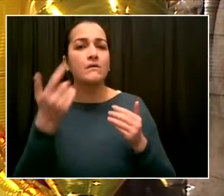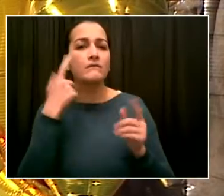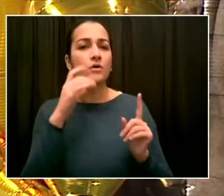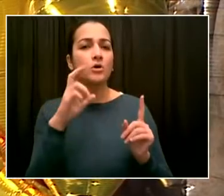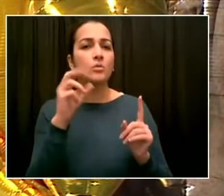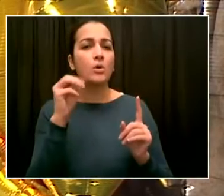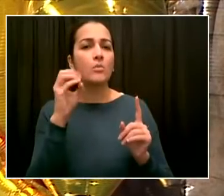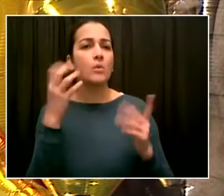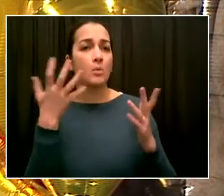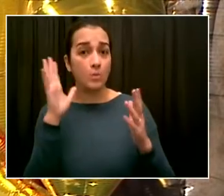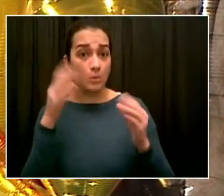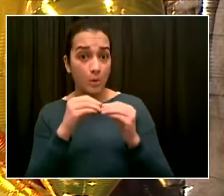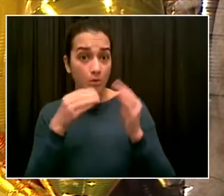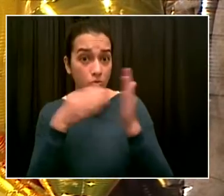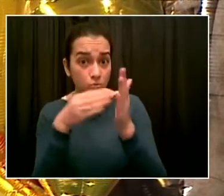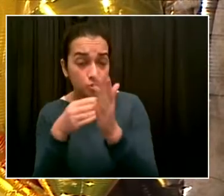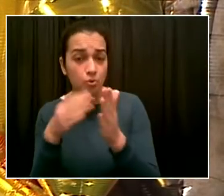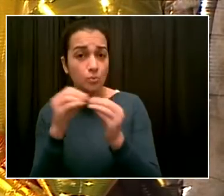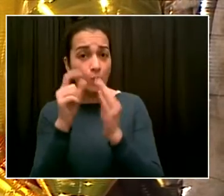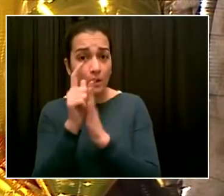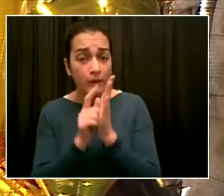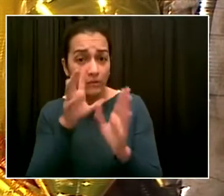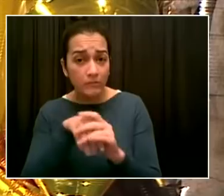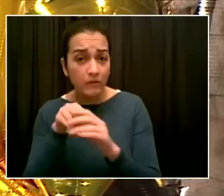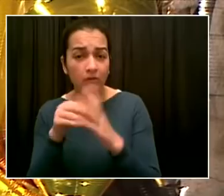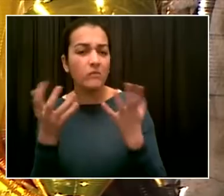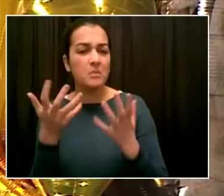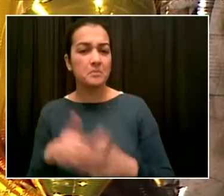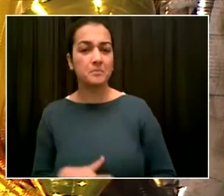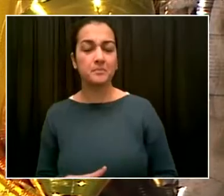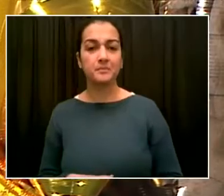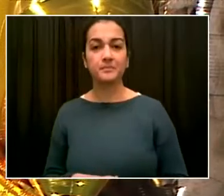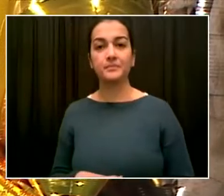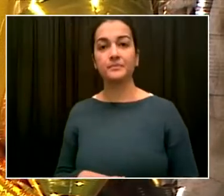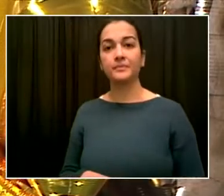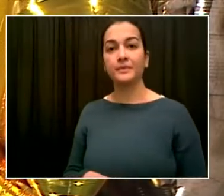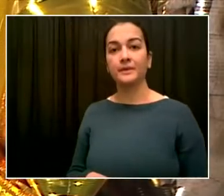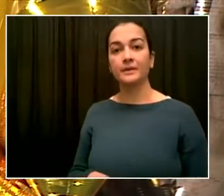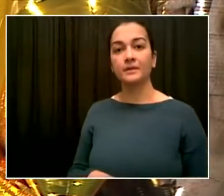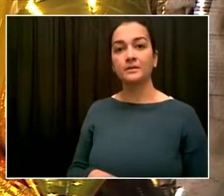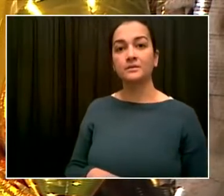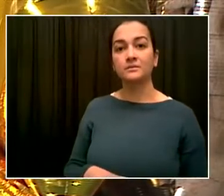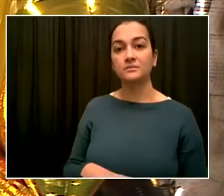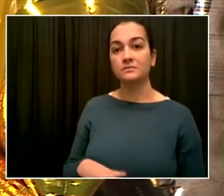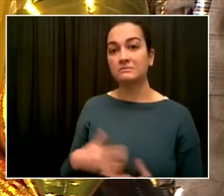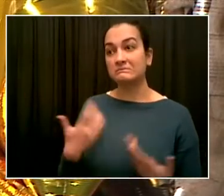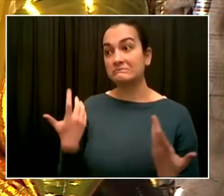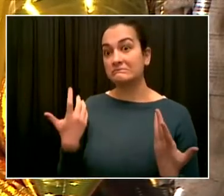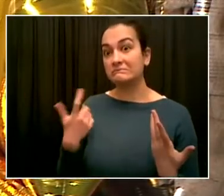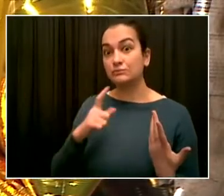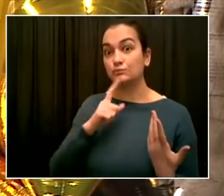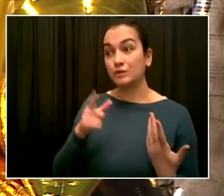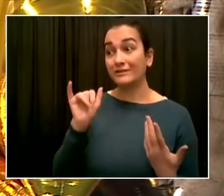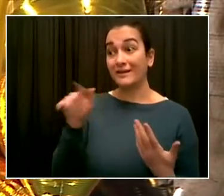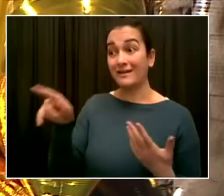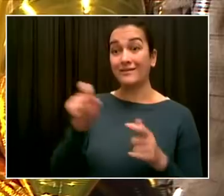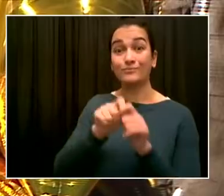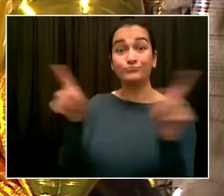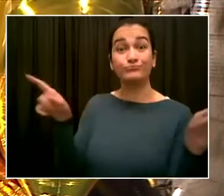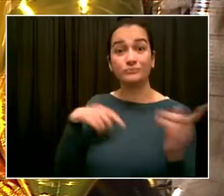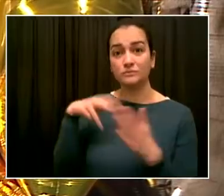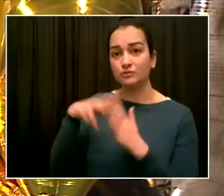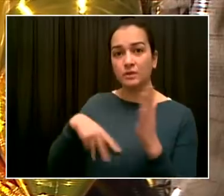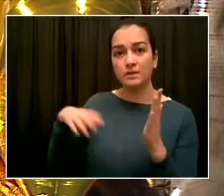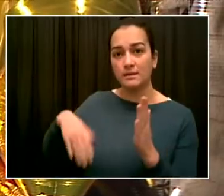obviously. I think the chair of the Assembly Committee powerfully said this is deeply